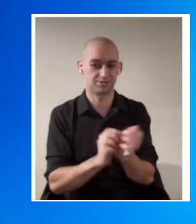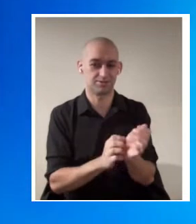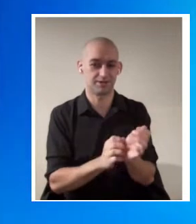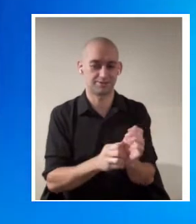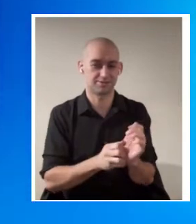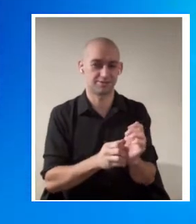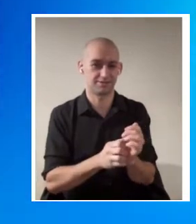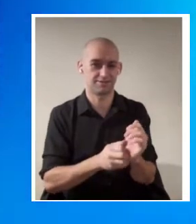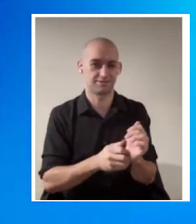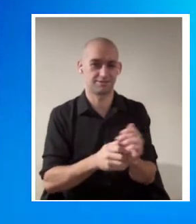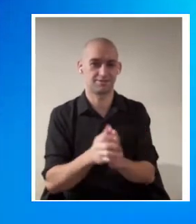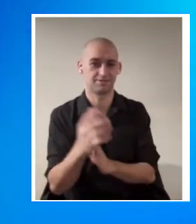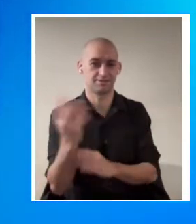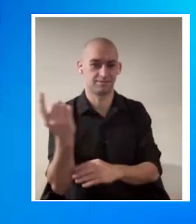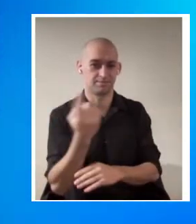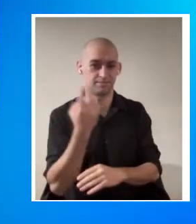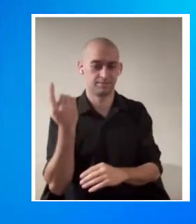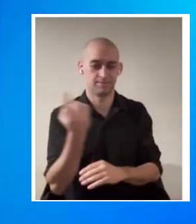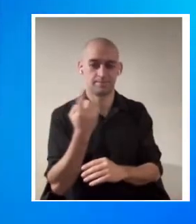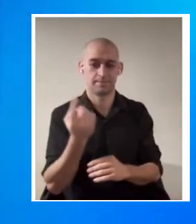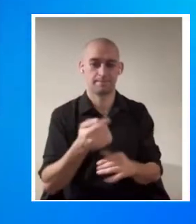transportation, savings, and medical care.